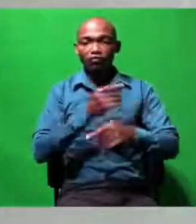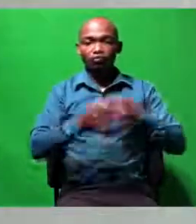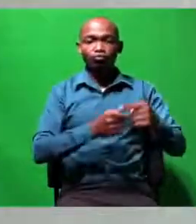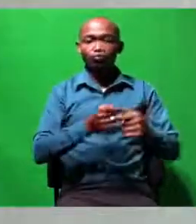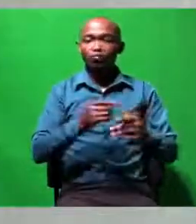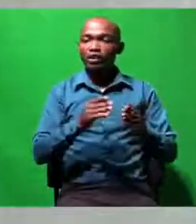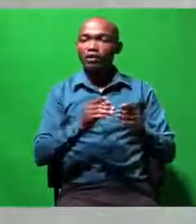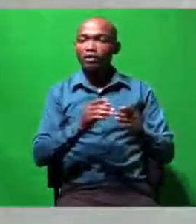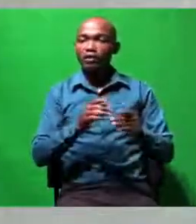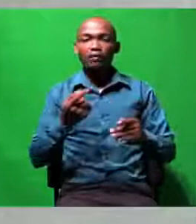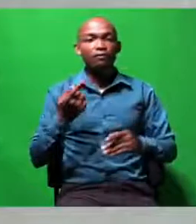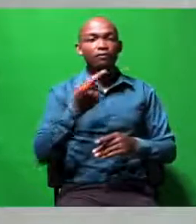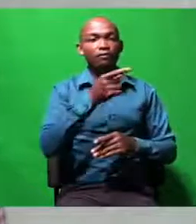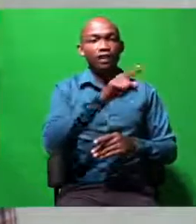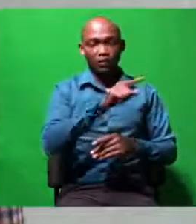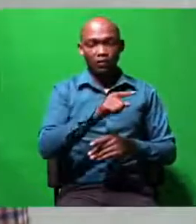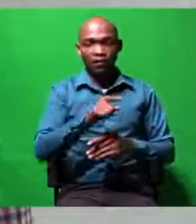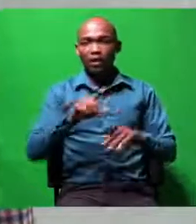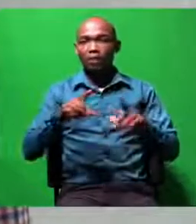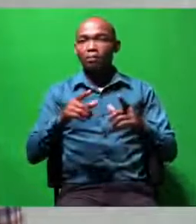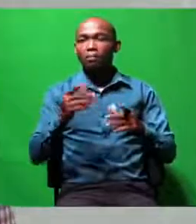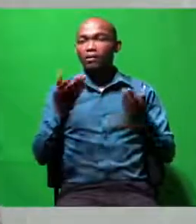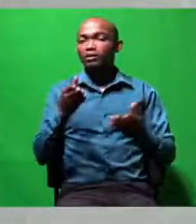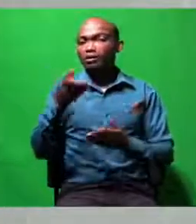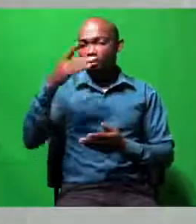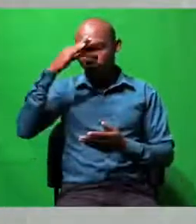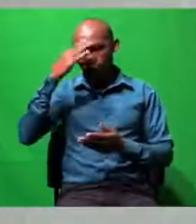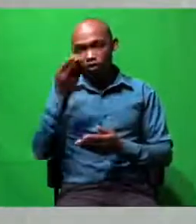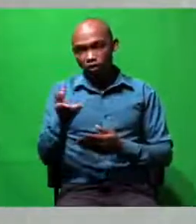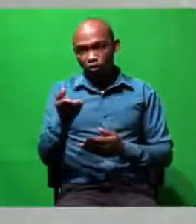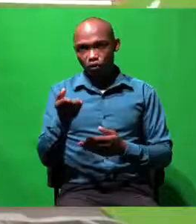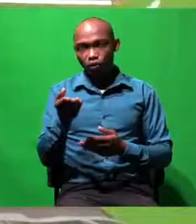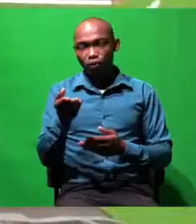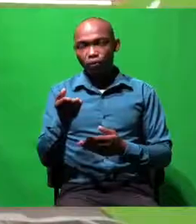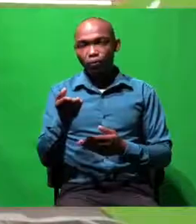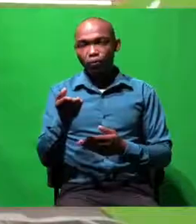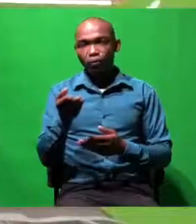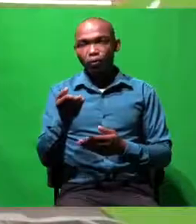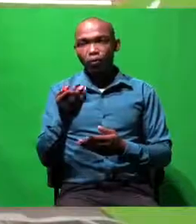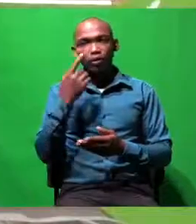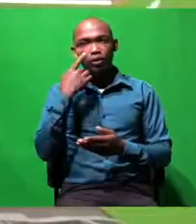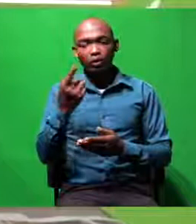some pictures so as you can identify yourself what is this.